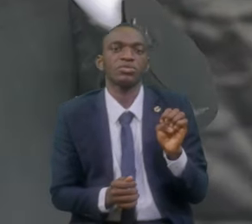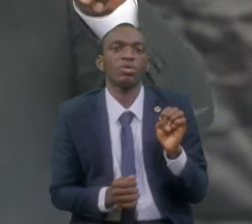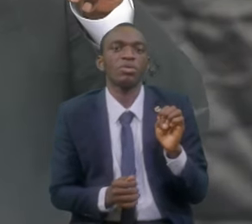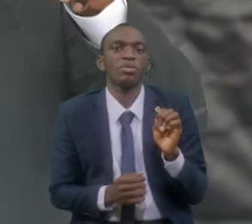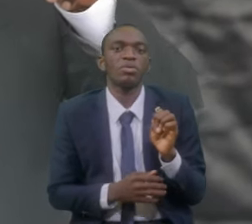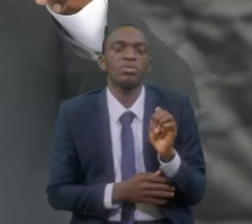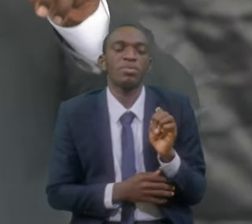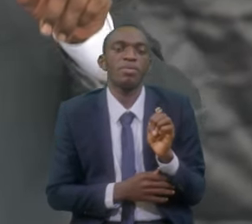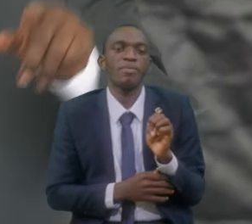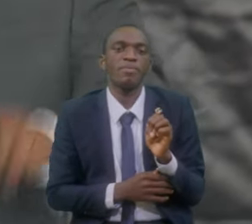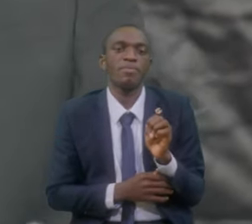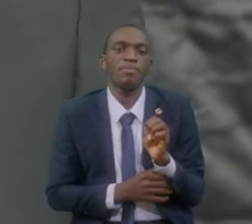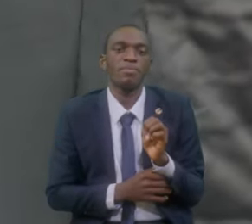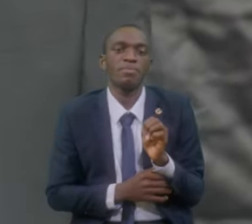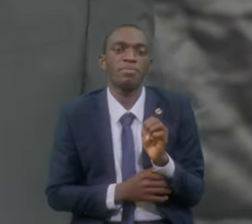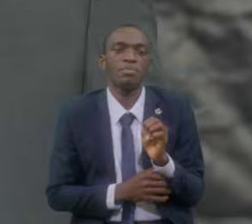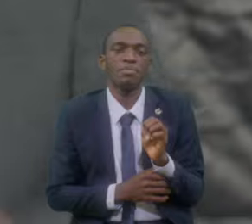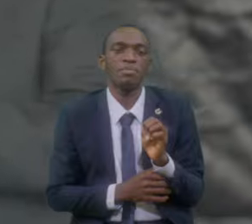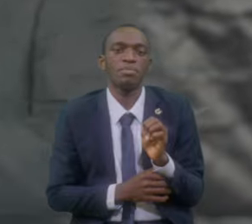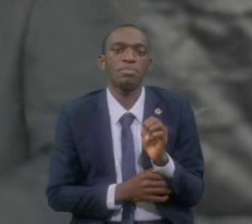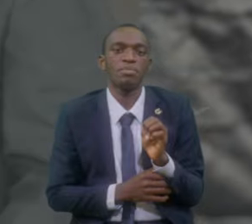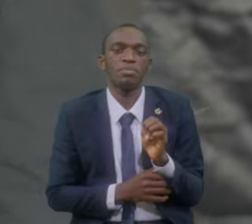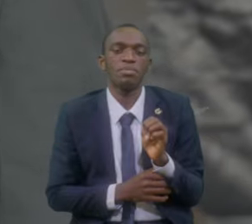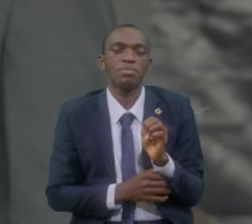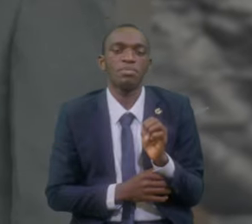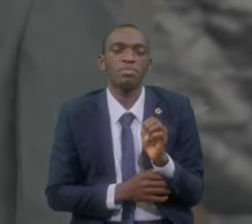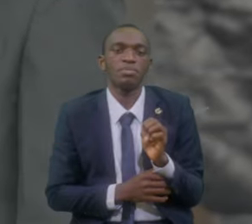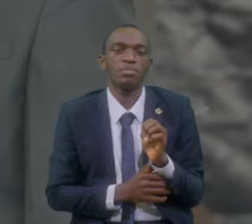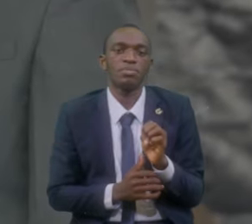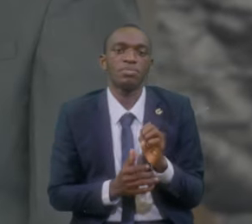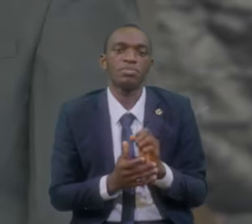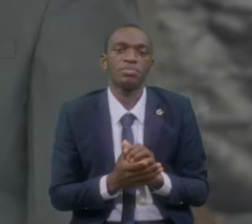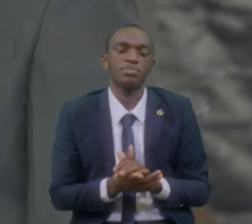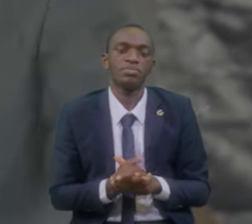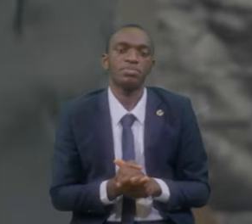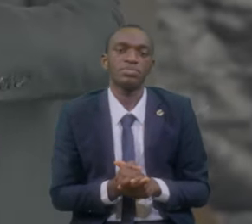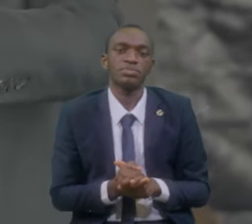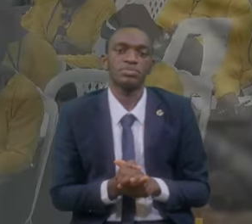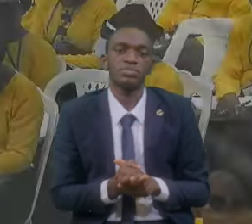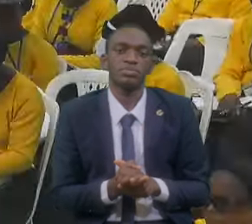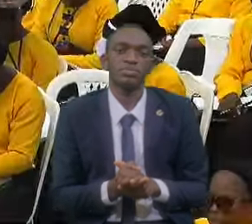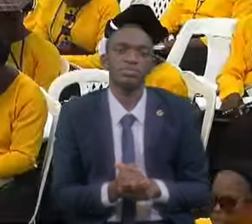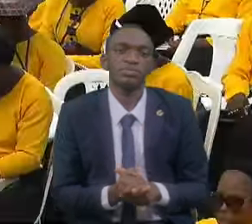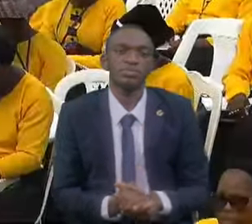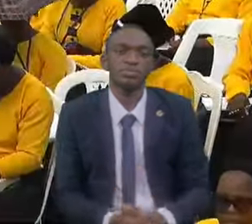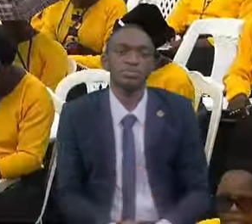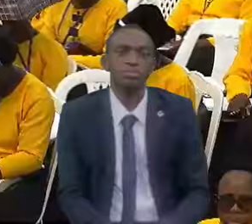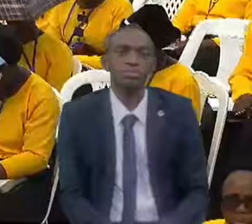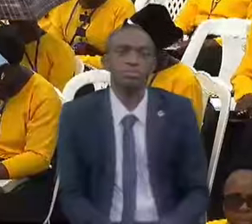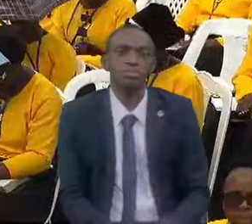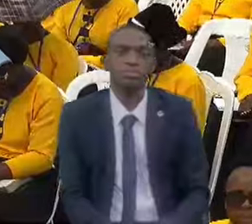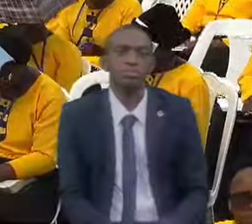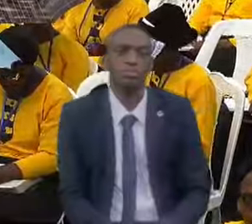we look now by faith. We look at Calvary now by faith, that